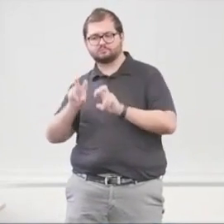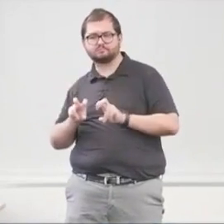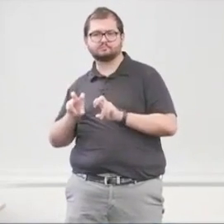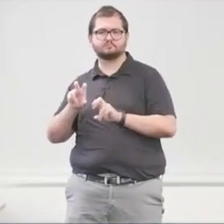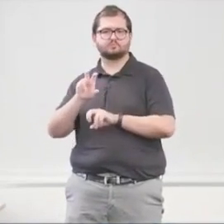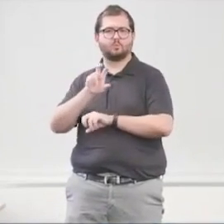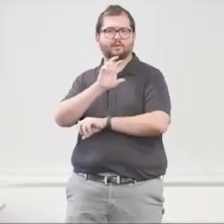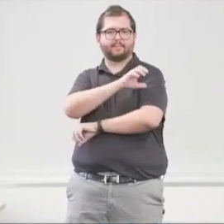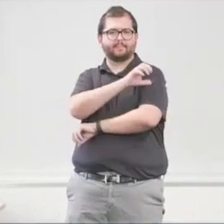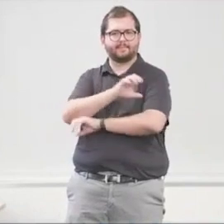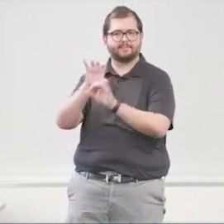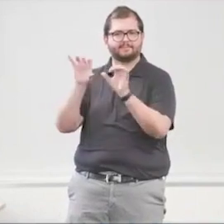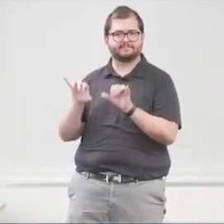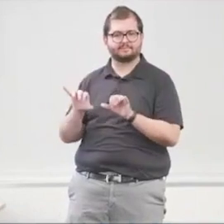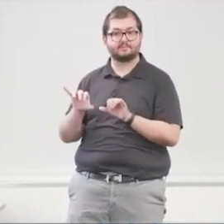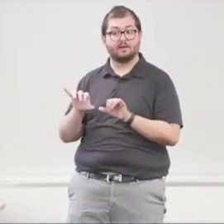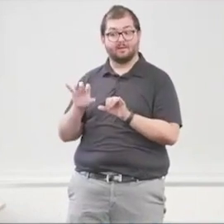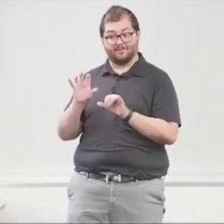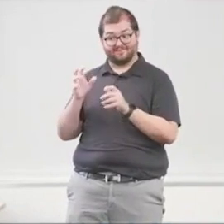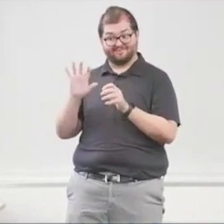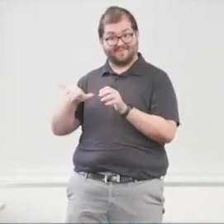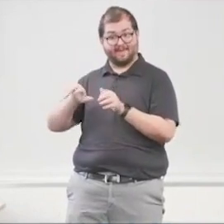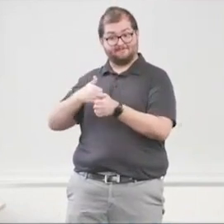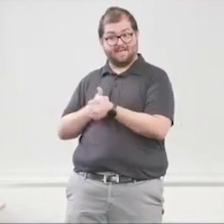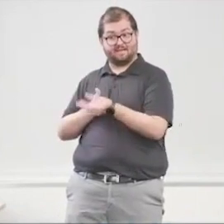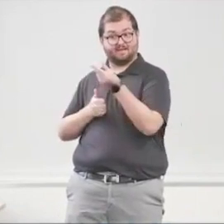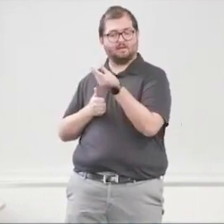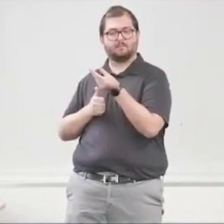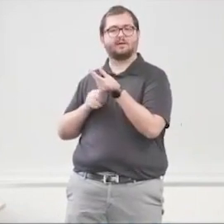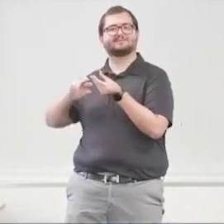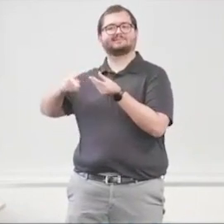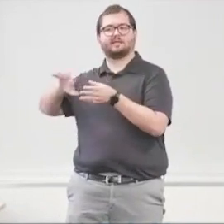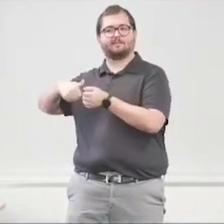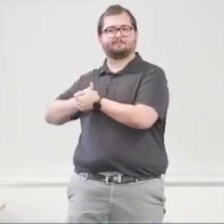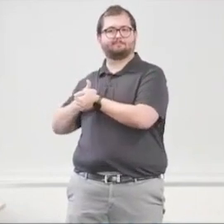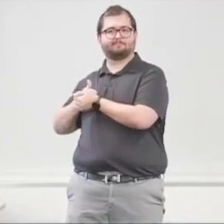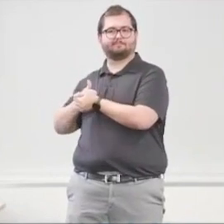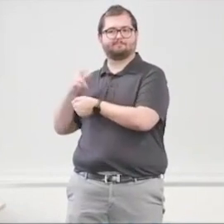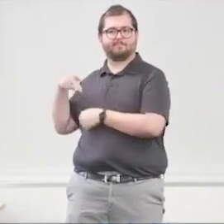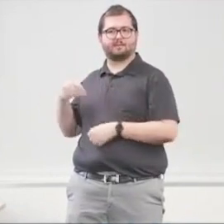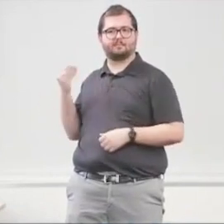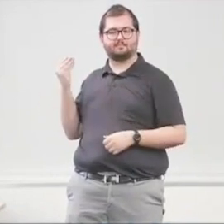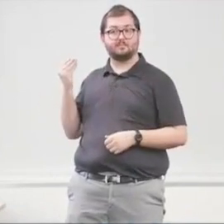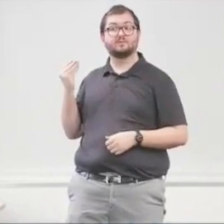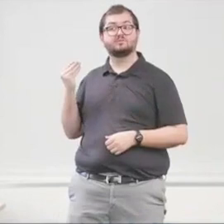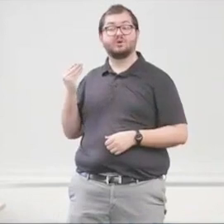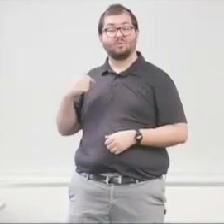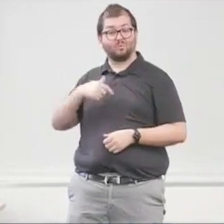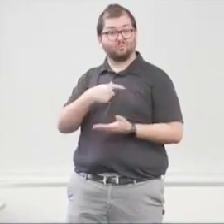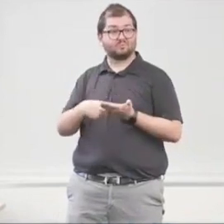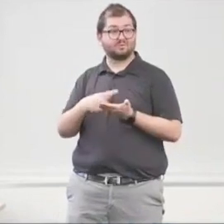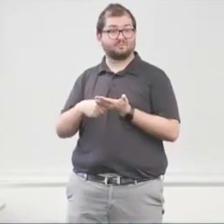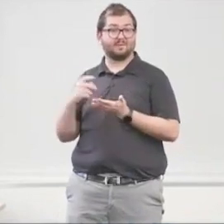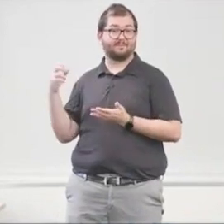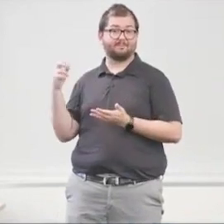also a backup to those backups. So in the case of healthcare, we talk about going back to paper, which